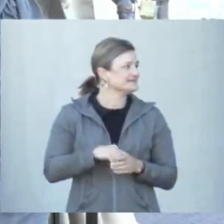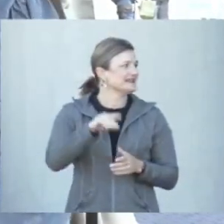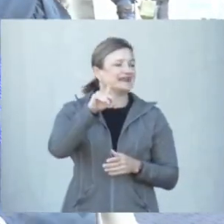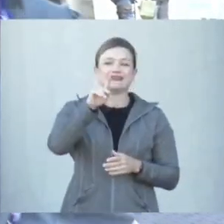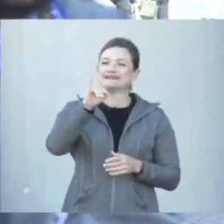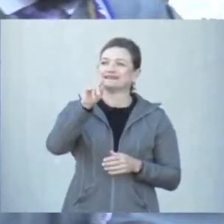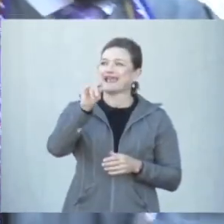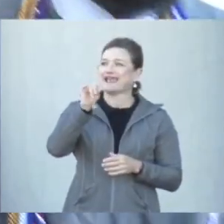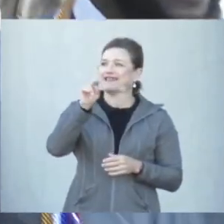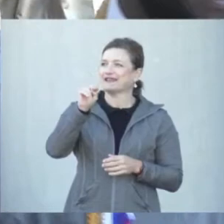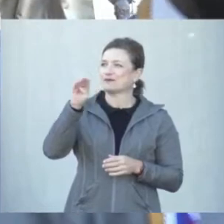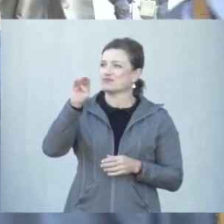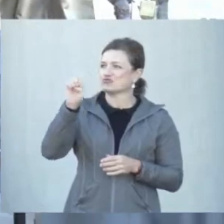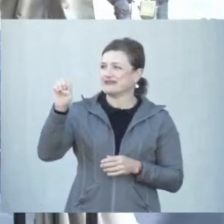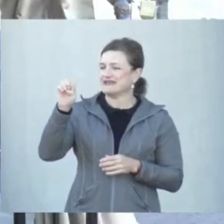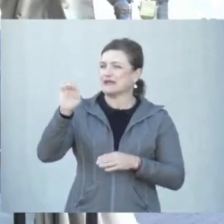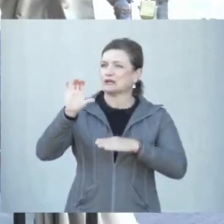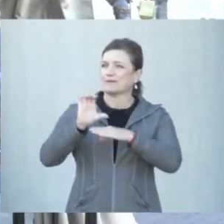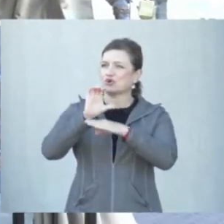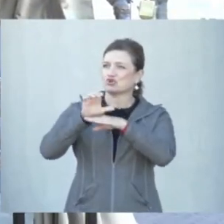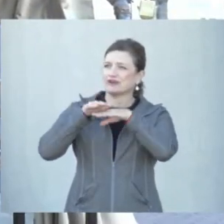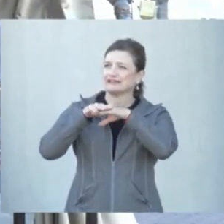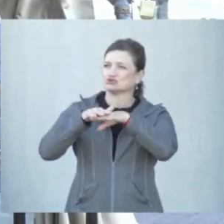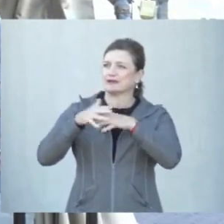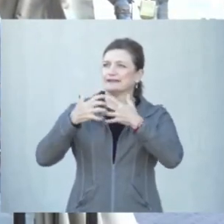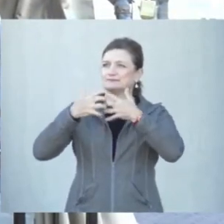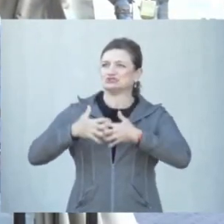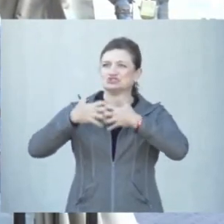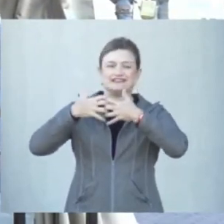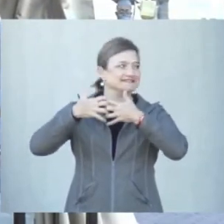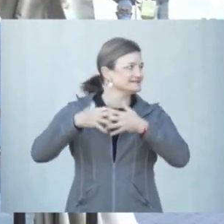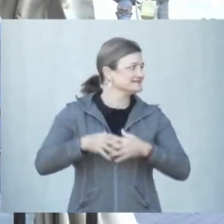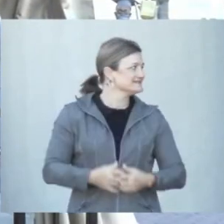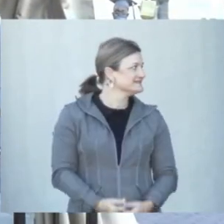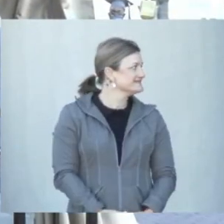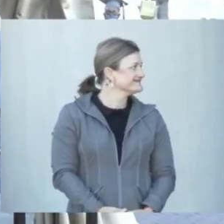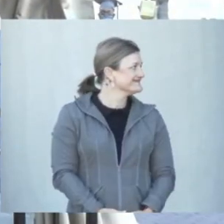Caitlin Green, Computer Integrated Machining.